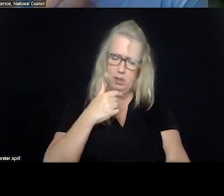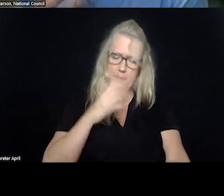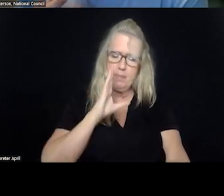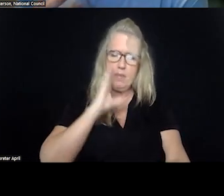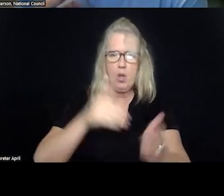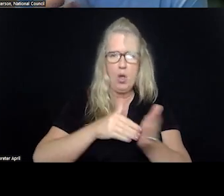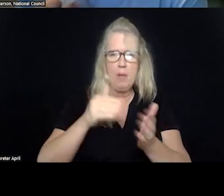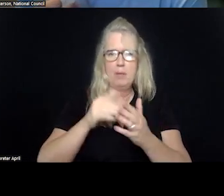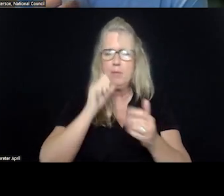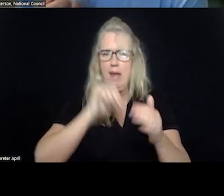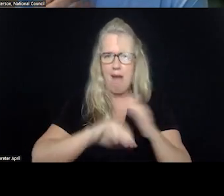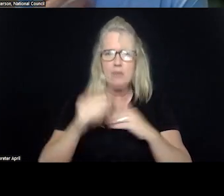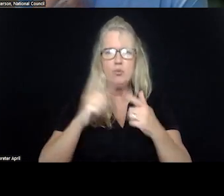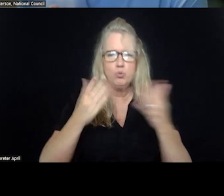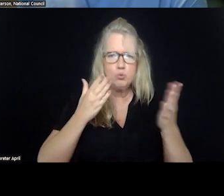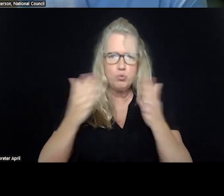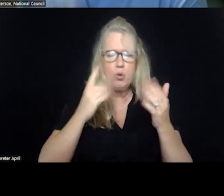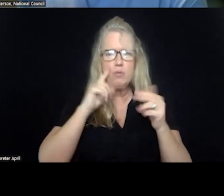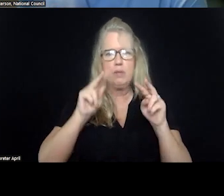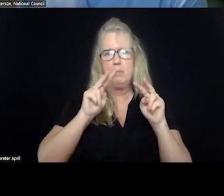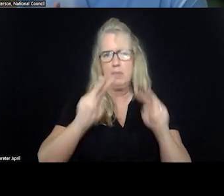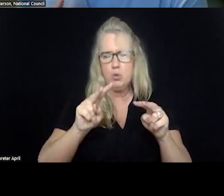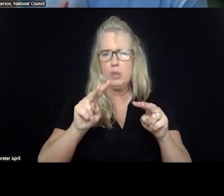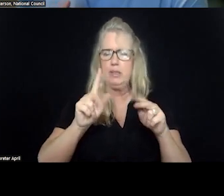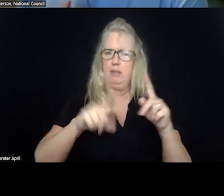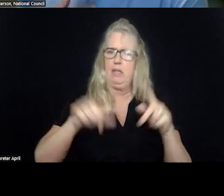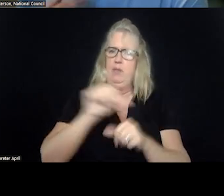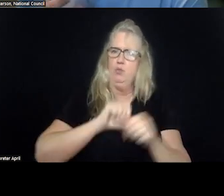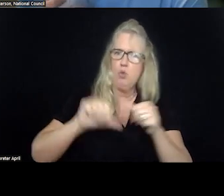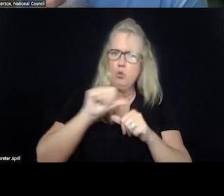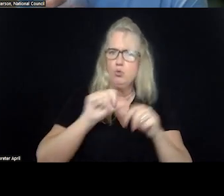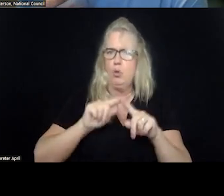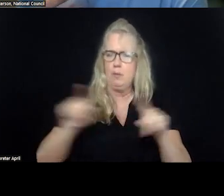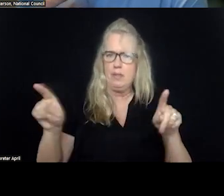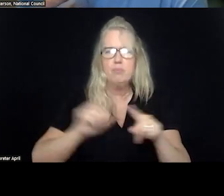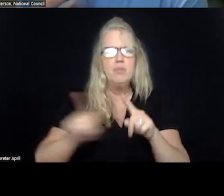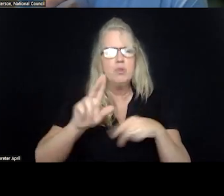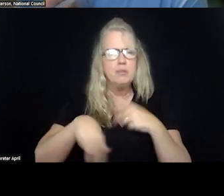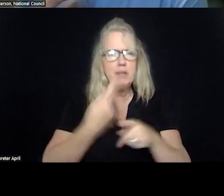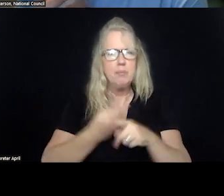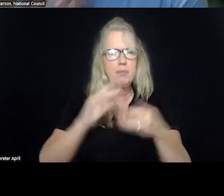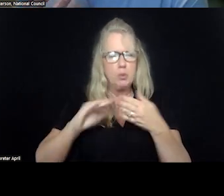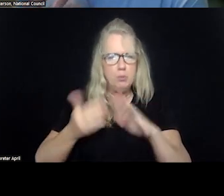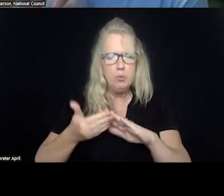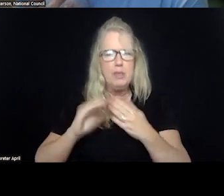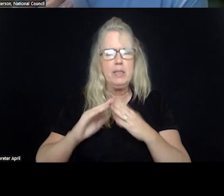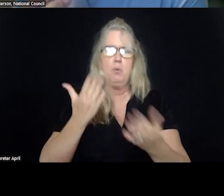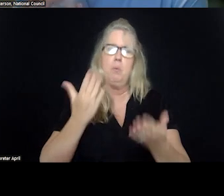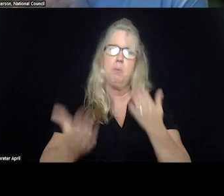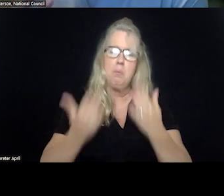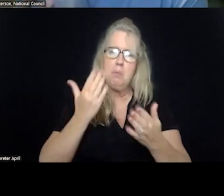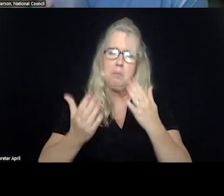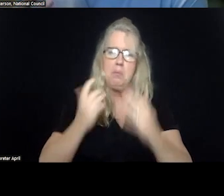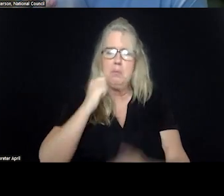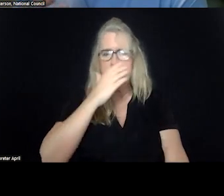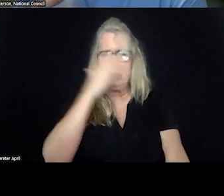often underserved, we're looking at social determinants of health, when we're looking at kind of communities that may not be served due to